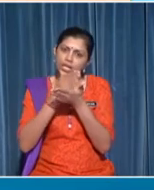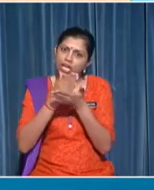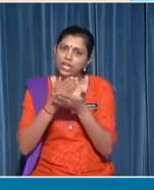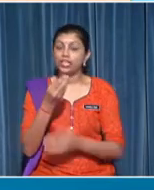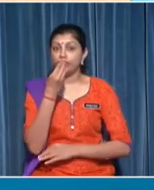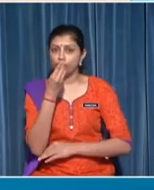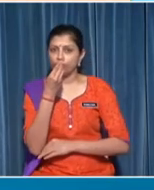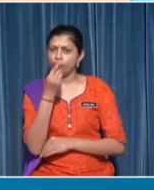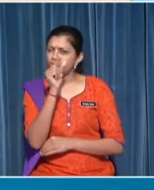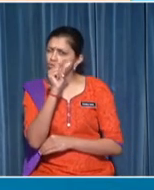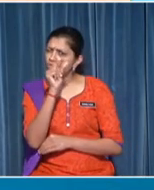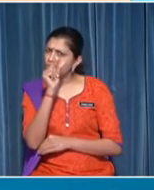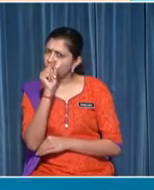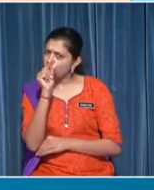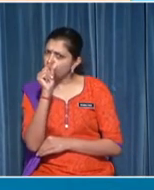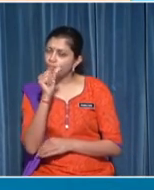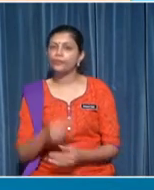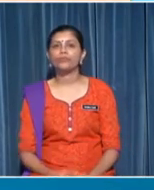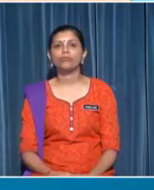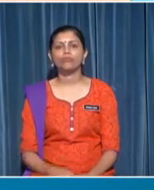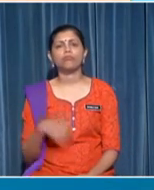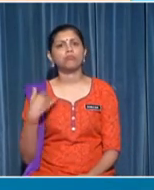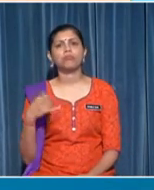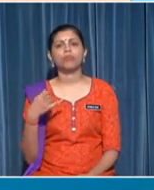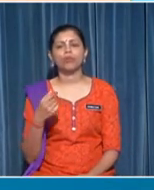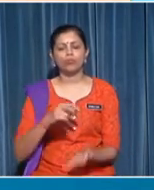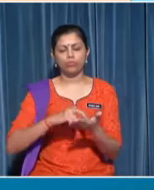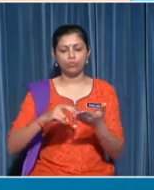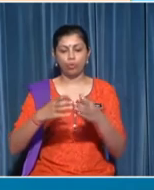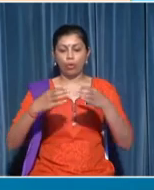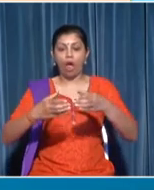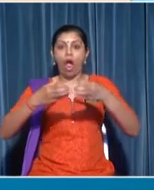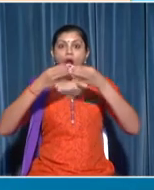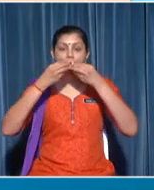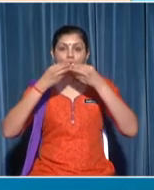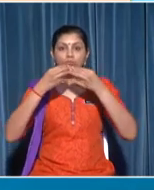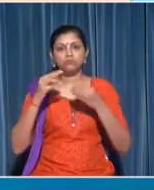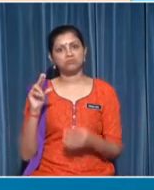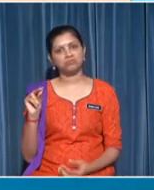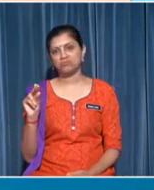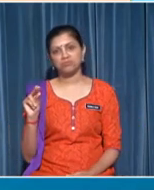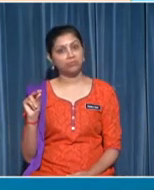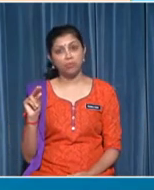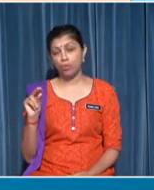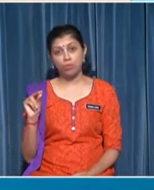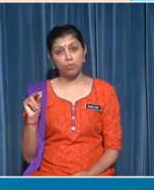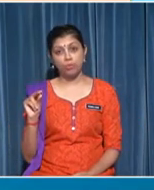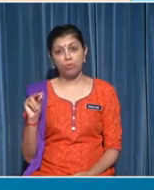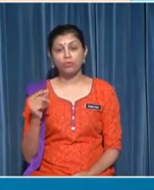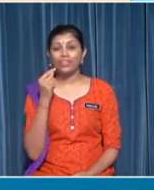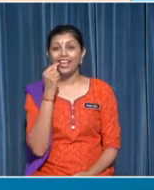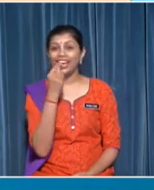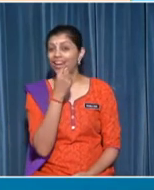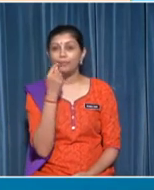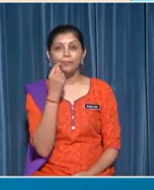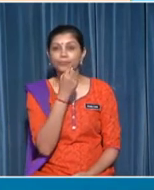chunks. You can't fit in a whole pizza into your mouth, right? So the incisors will